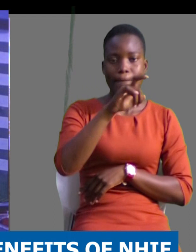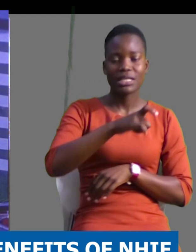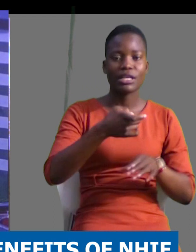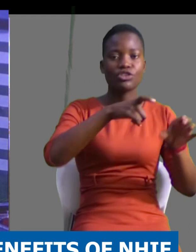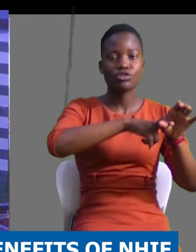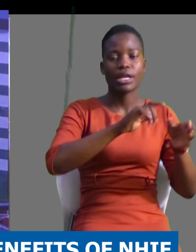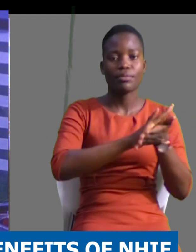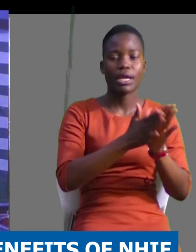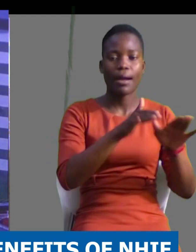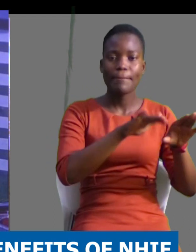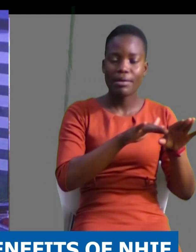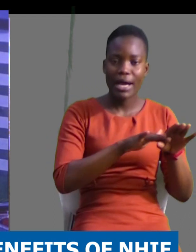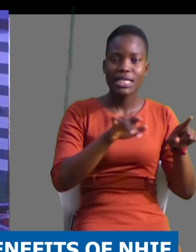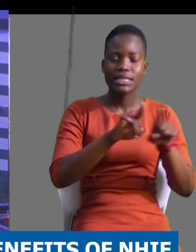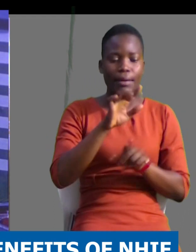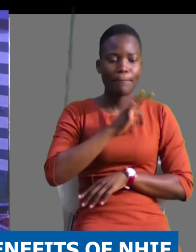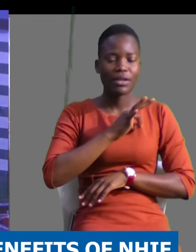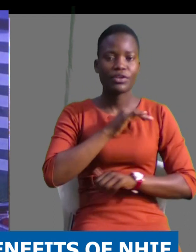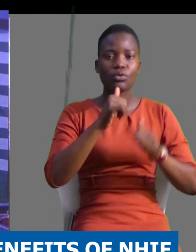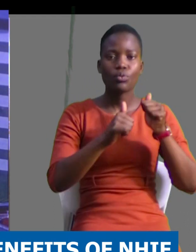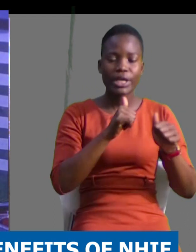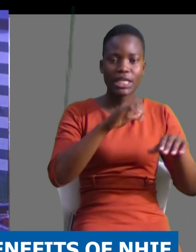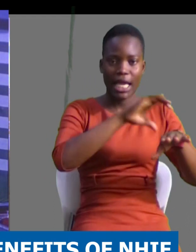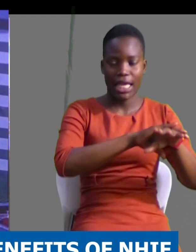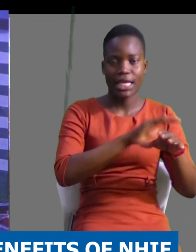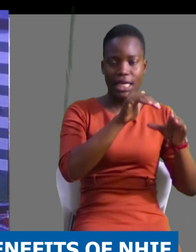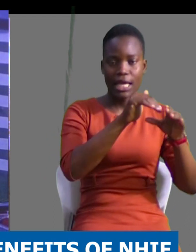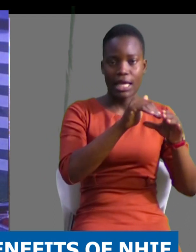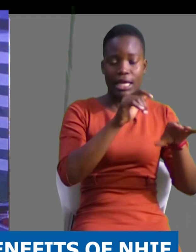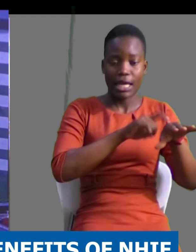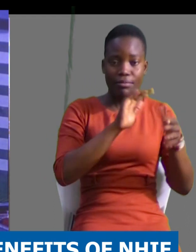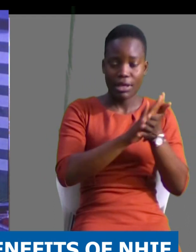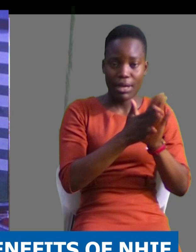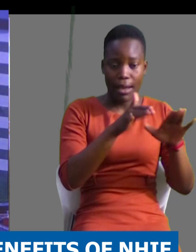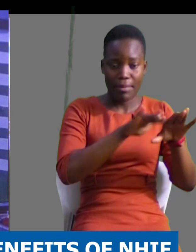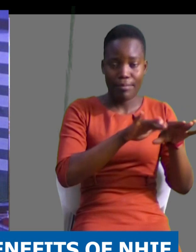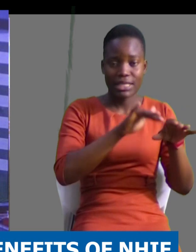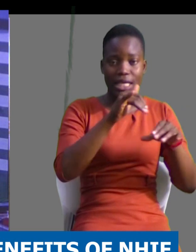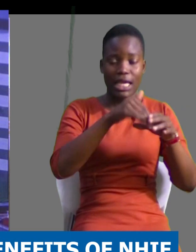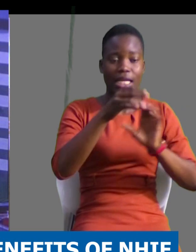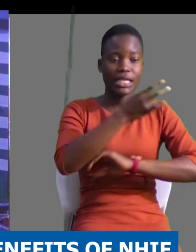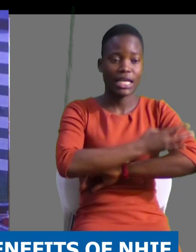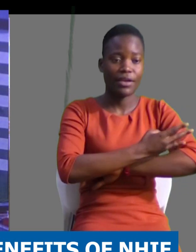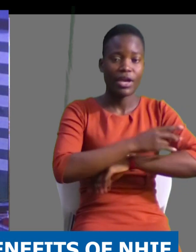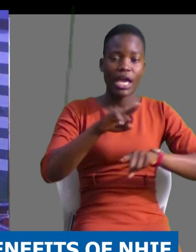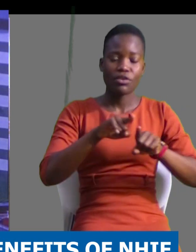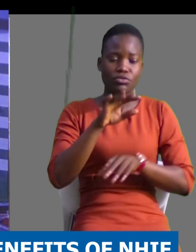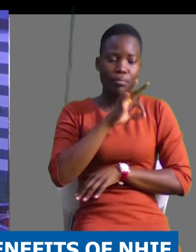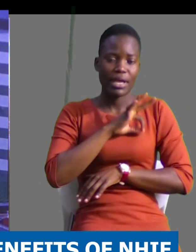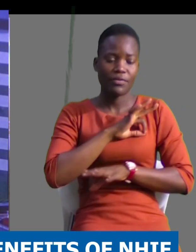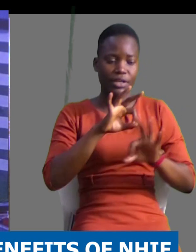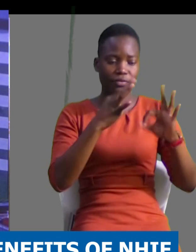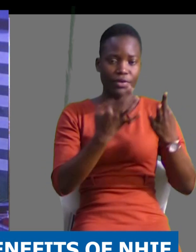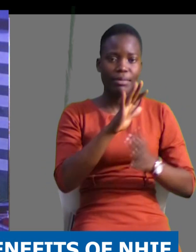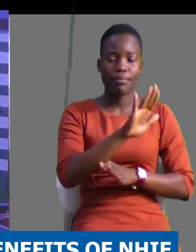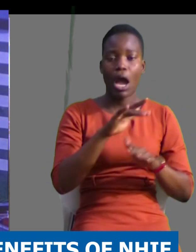they be members? What benefit would they get from being members Yes. in this organization? And what does it even